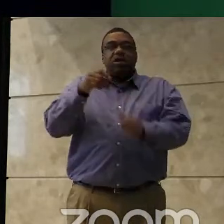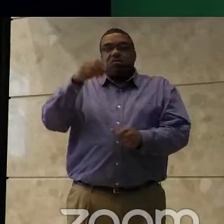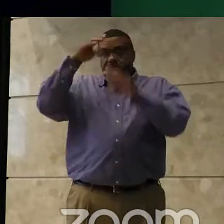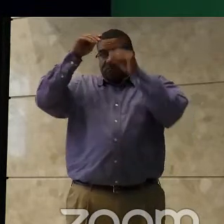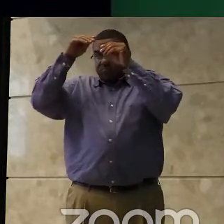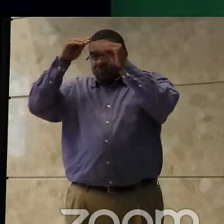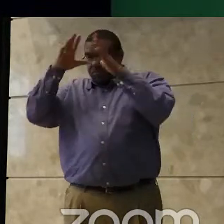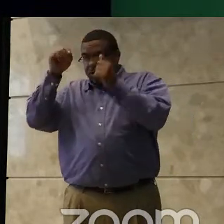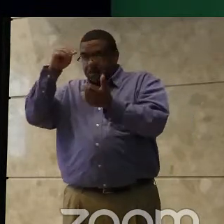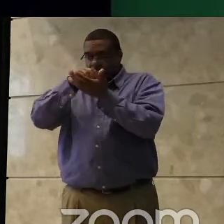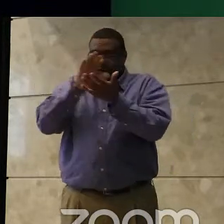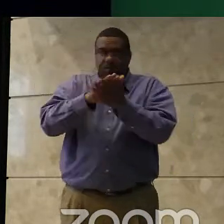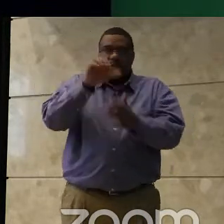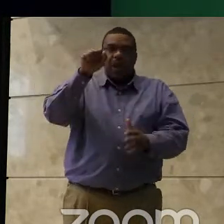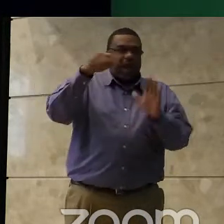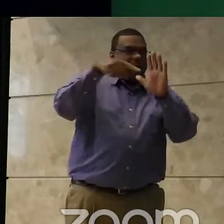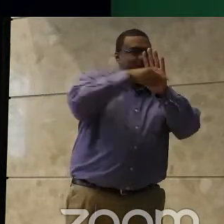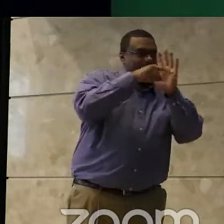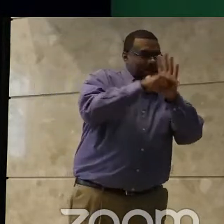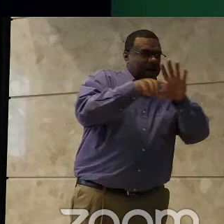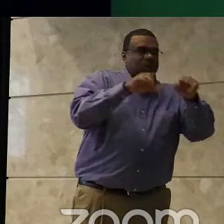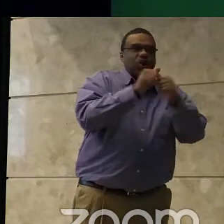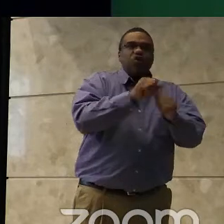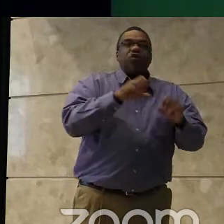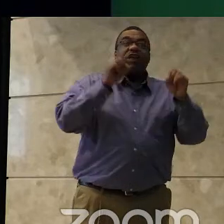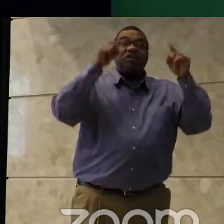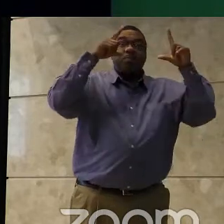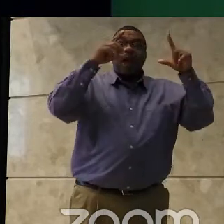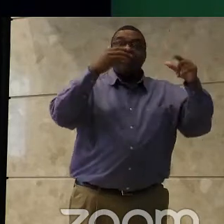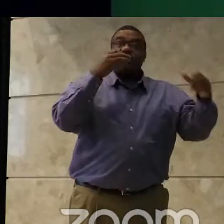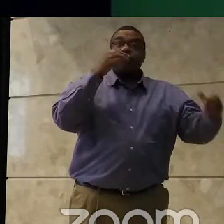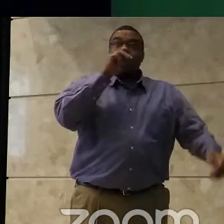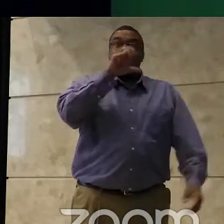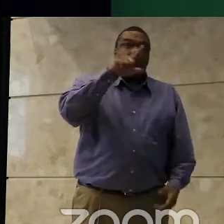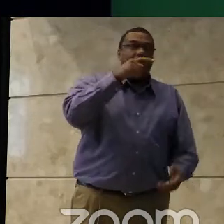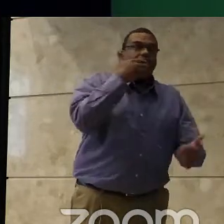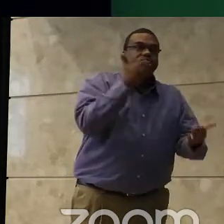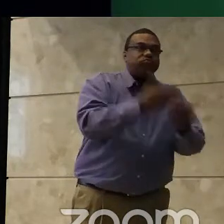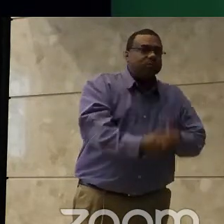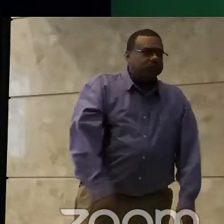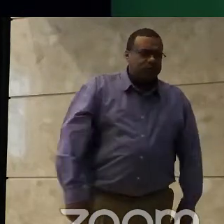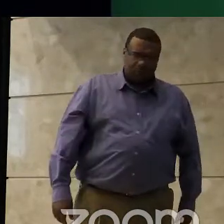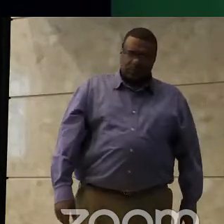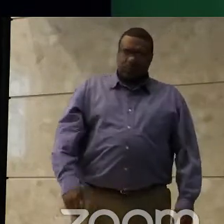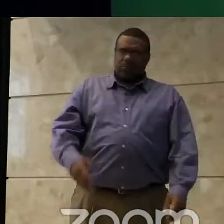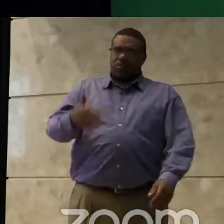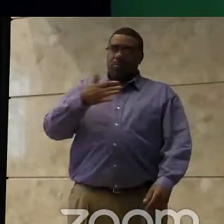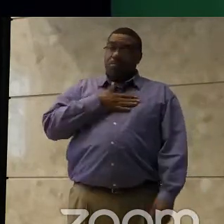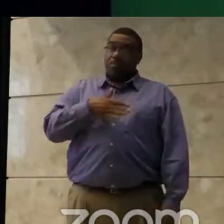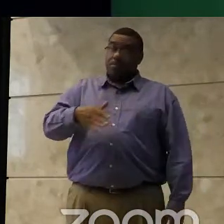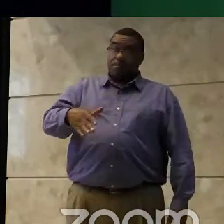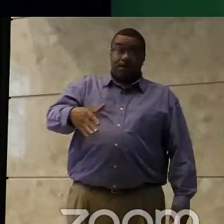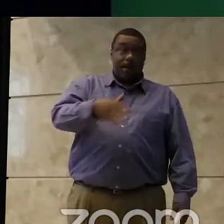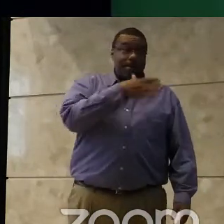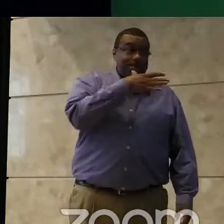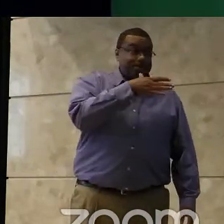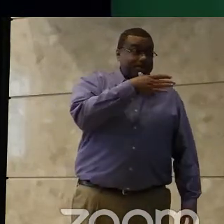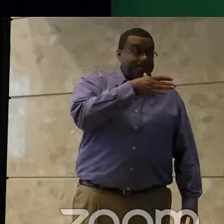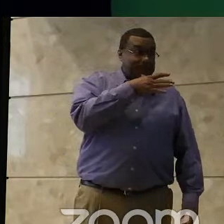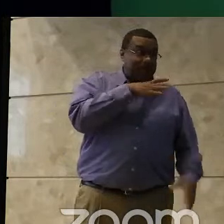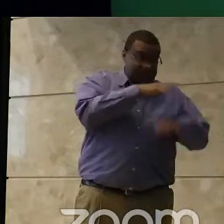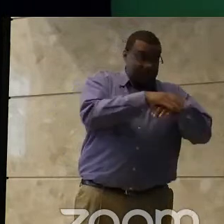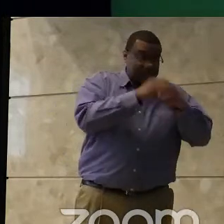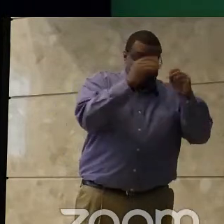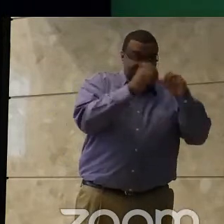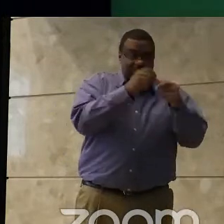paper, A-, you did surprisingly well. Now, I told you my mother was an English teacher. I went up to him after the class